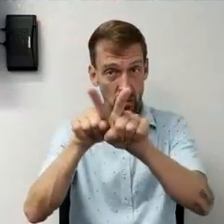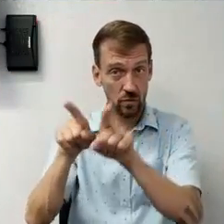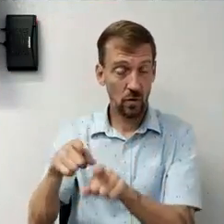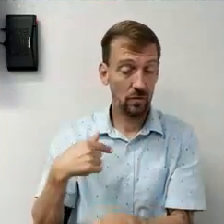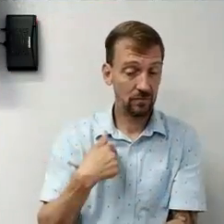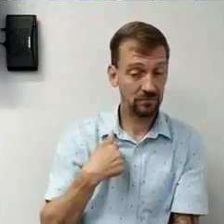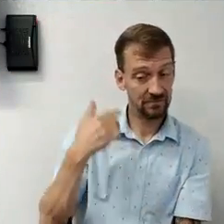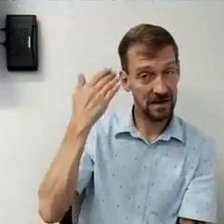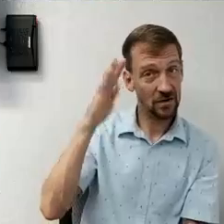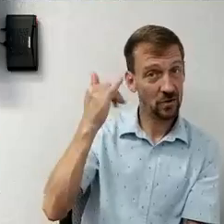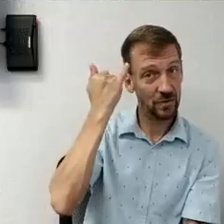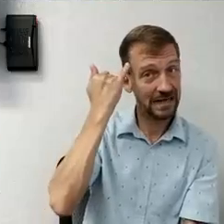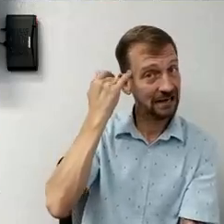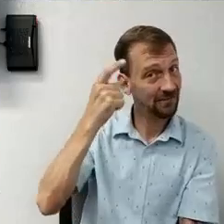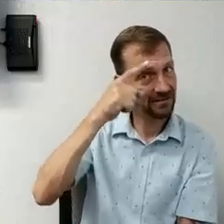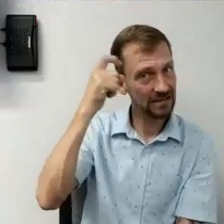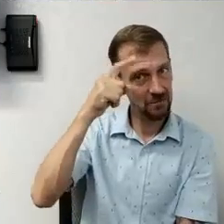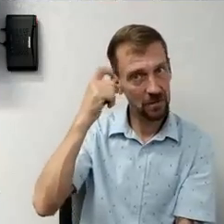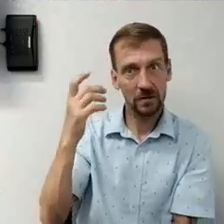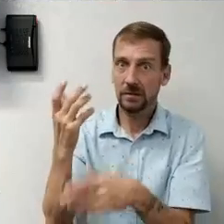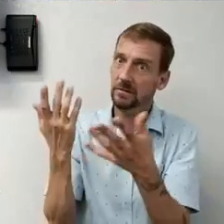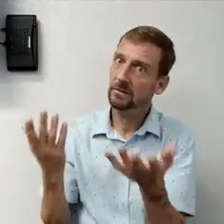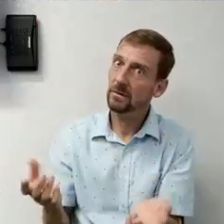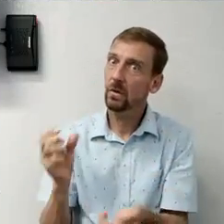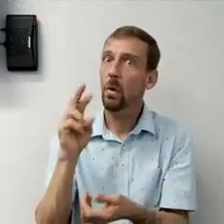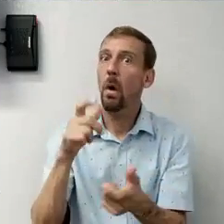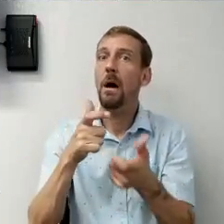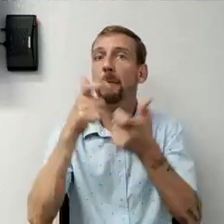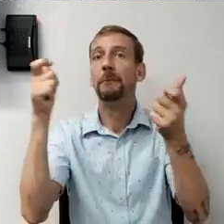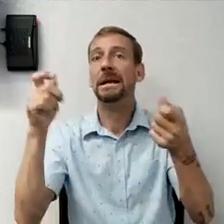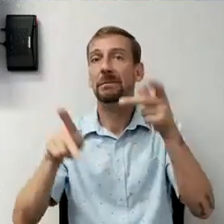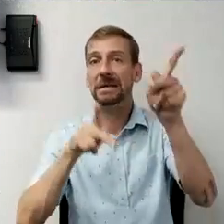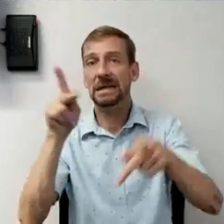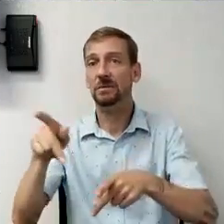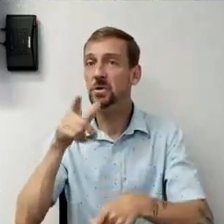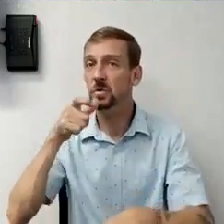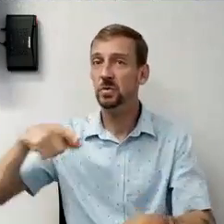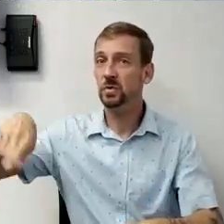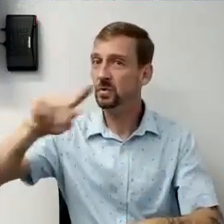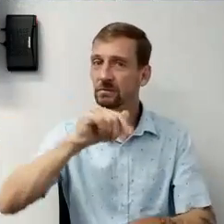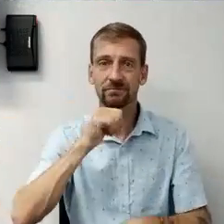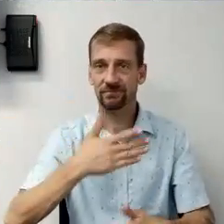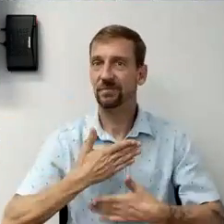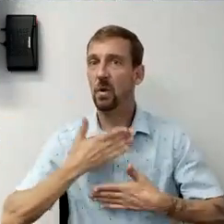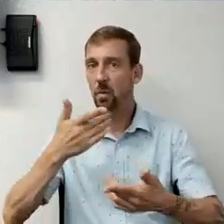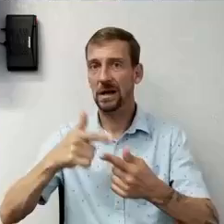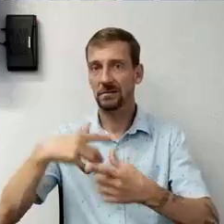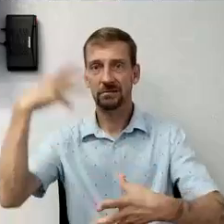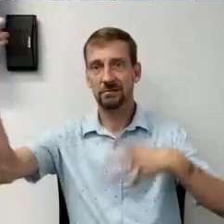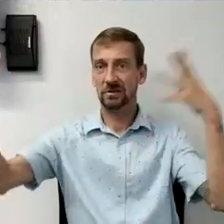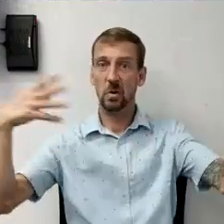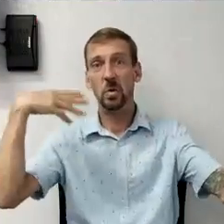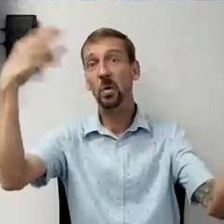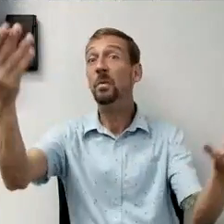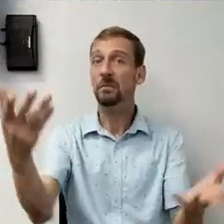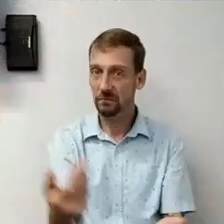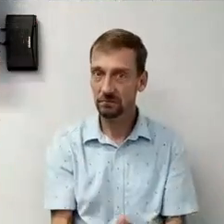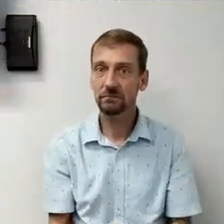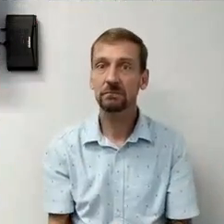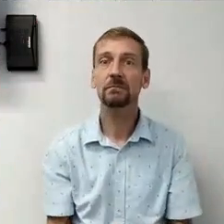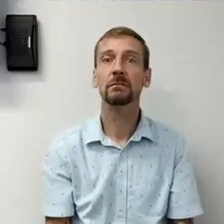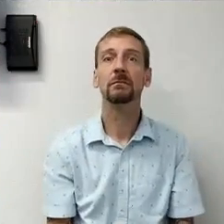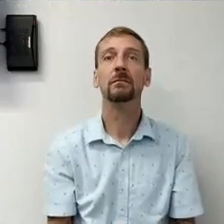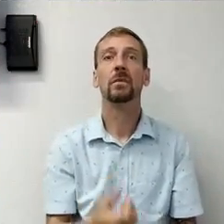if that's just summer or if there's still a big part of the population out there that is still nervous about getting